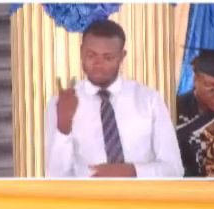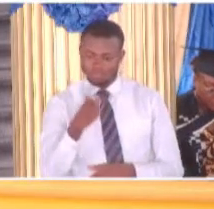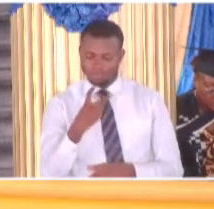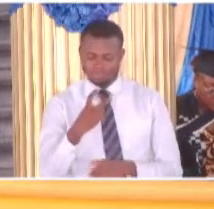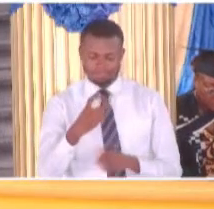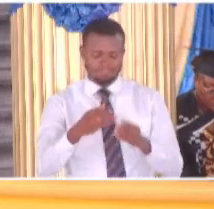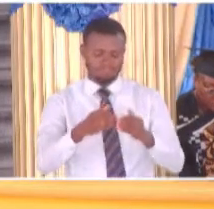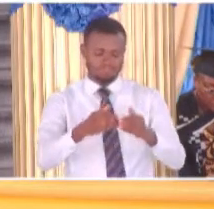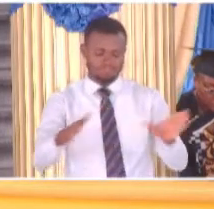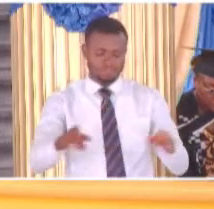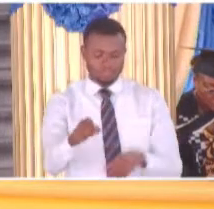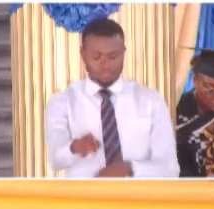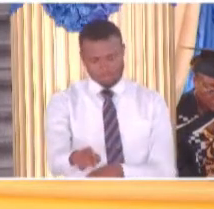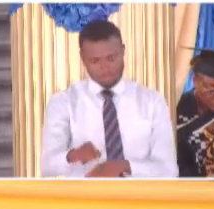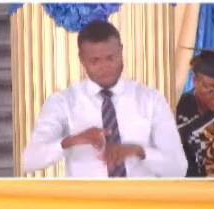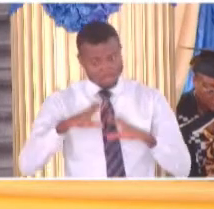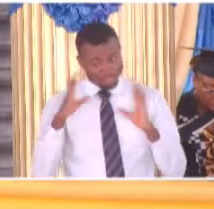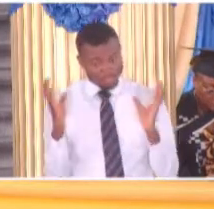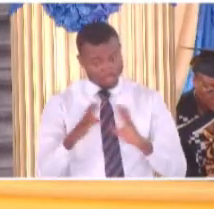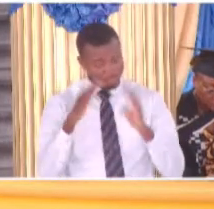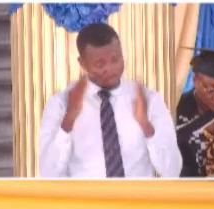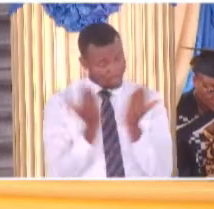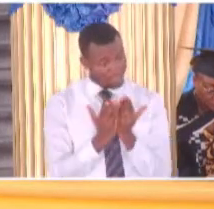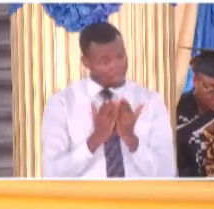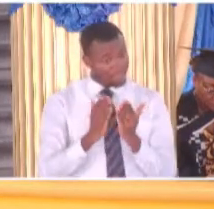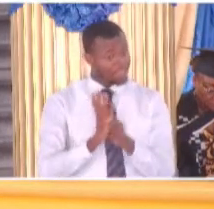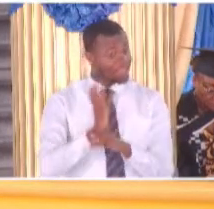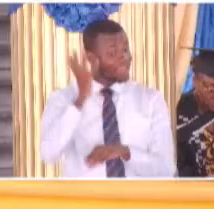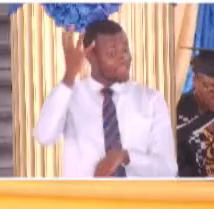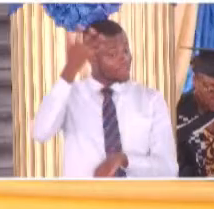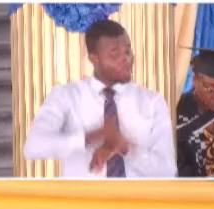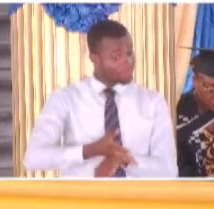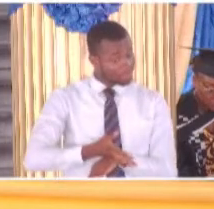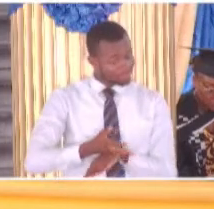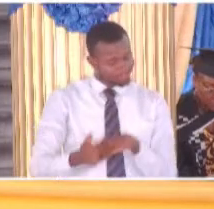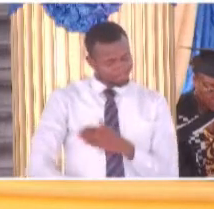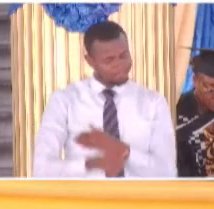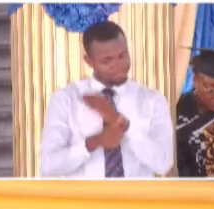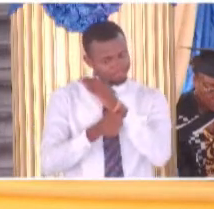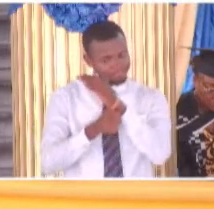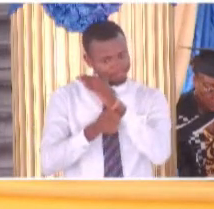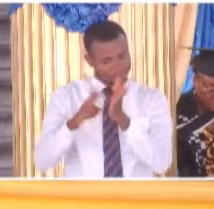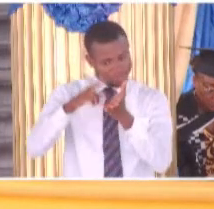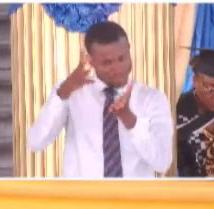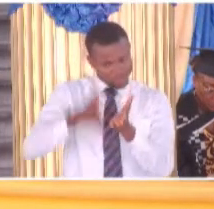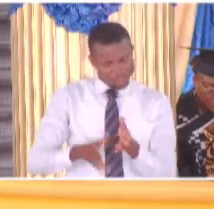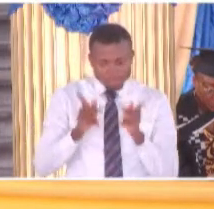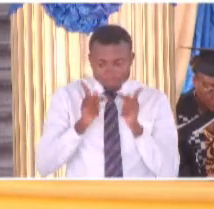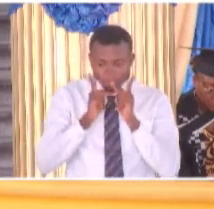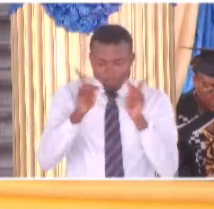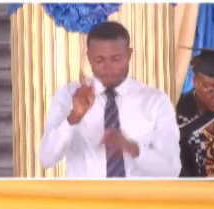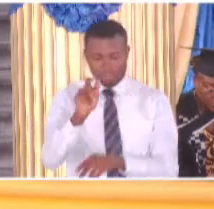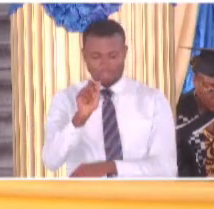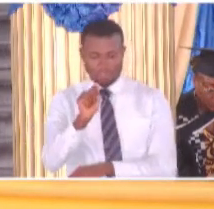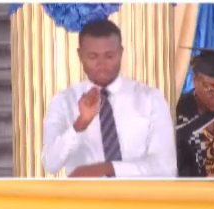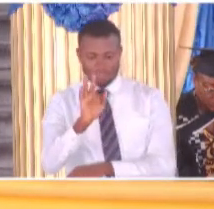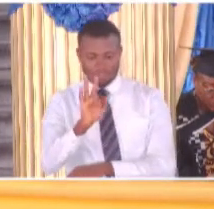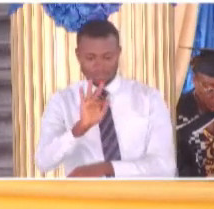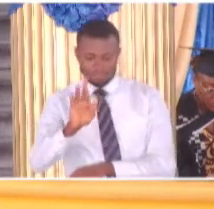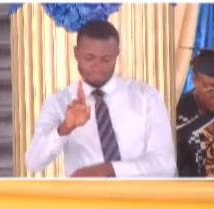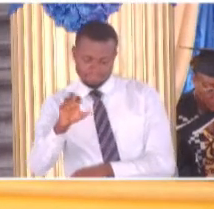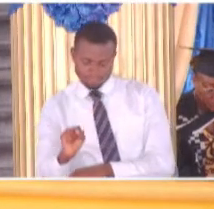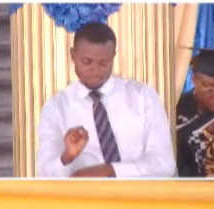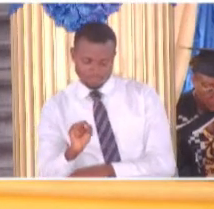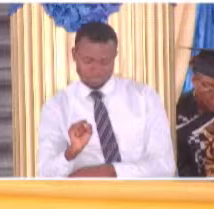congregation, after which the Senior Assistant Registrar of the Public Affairs Directorate will make some